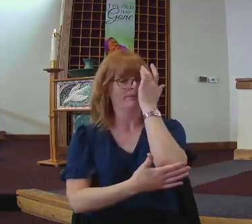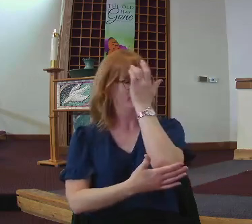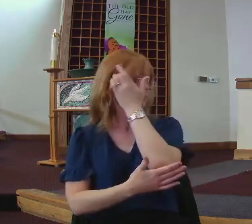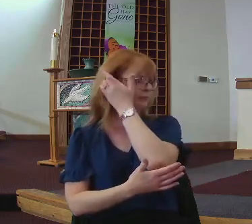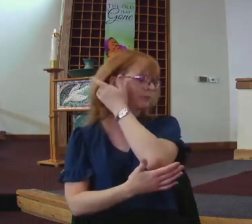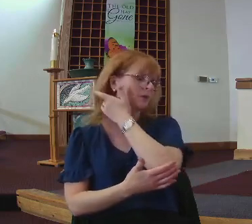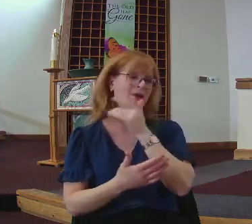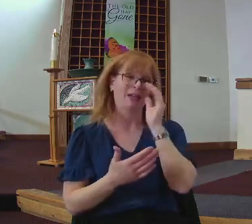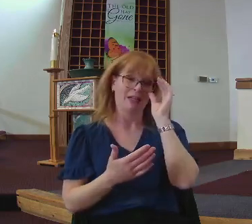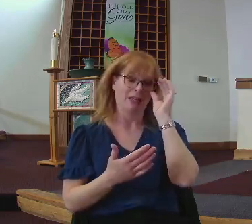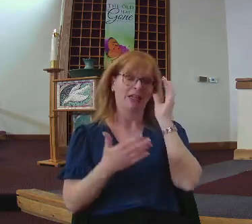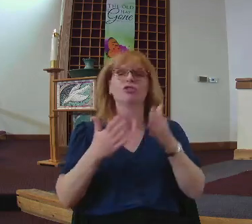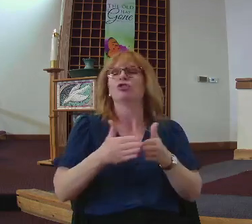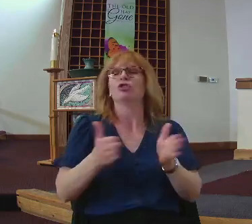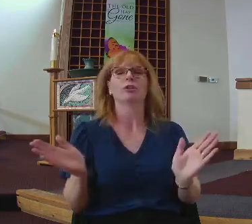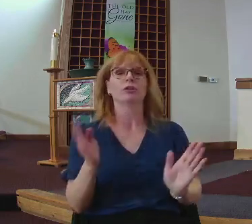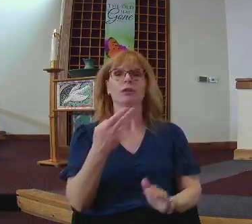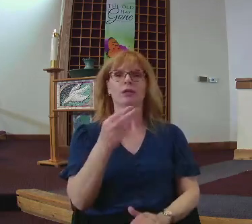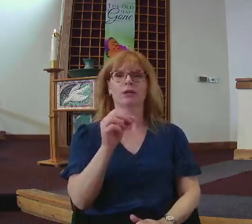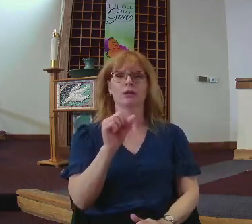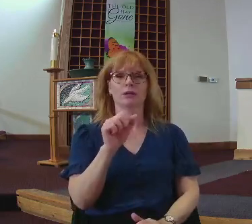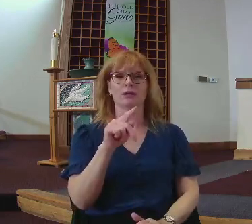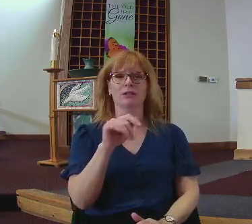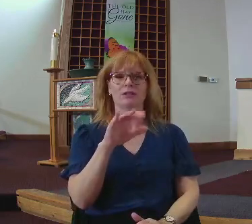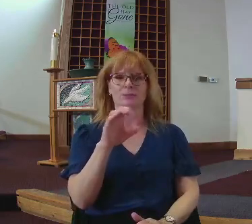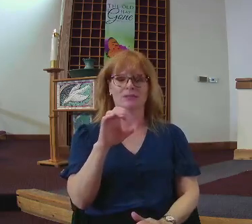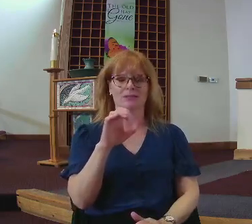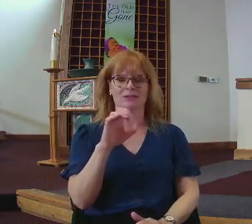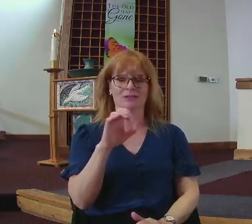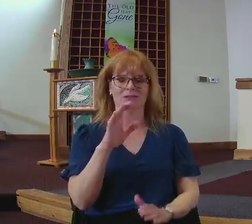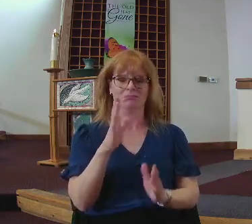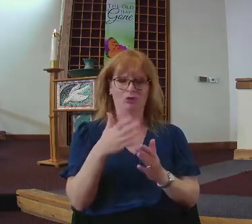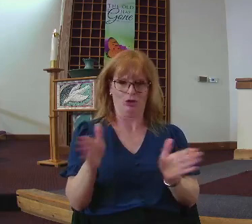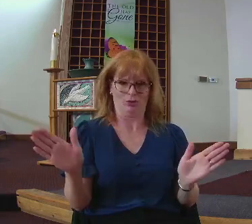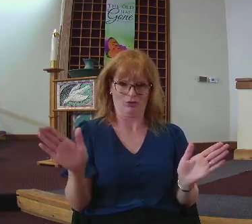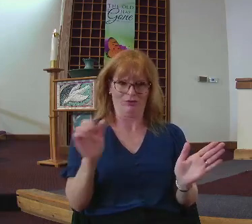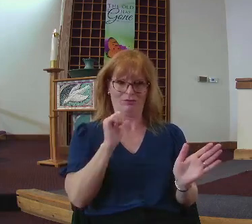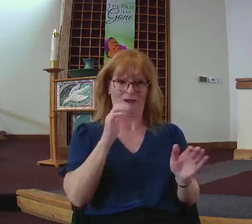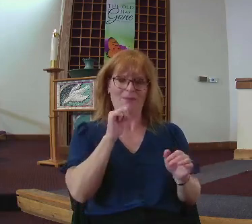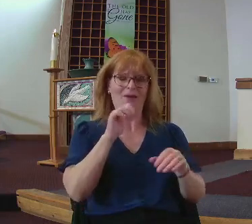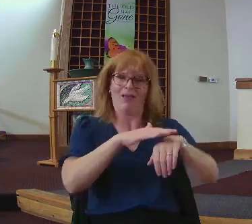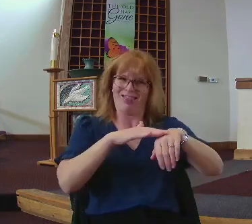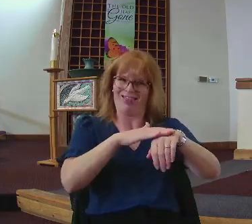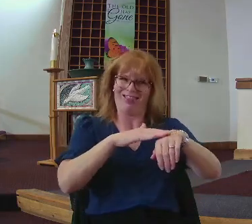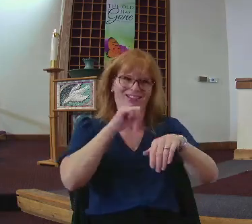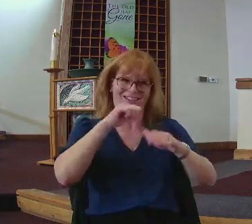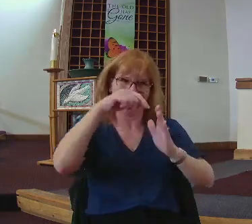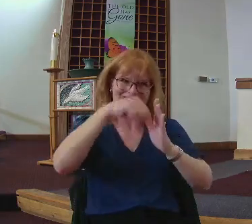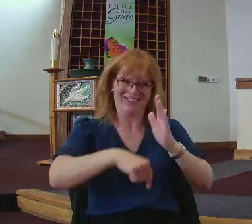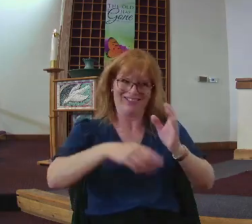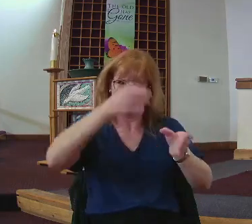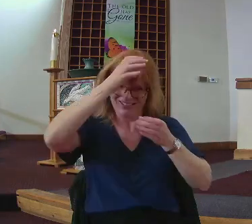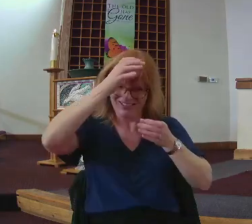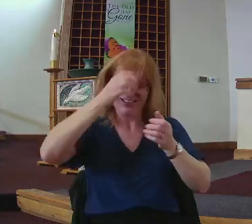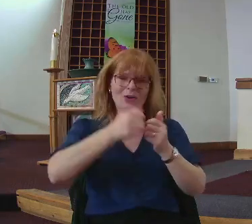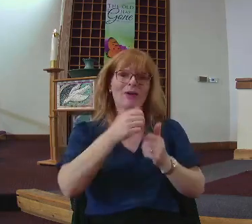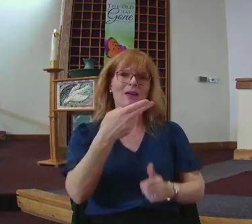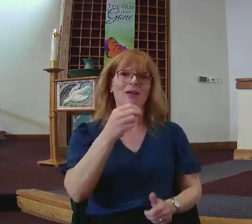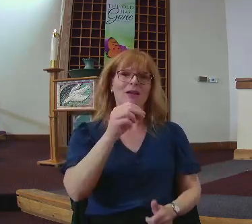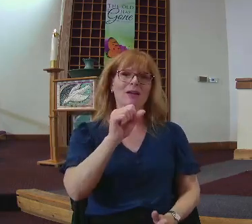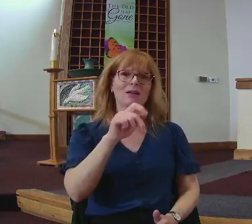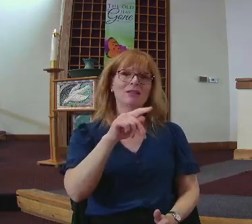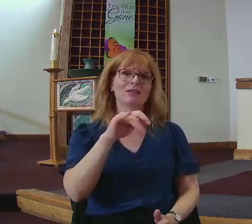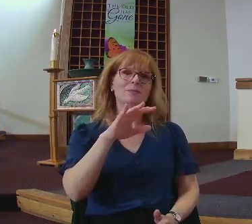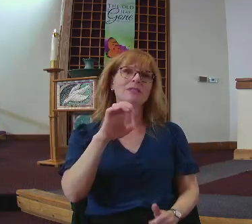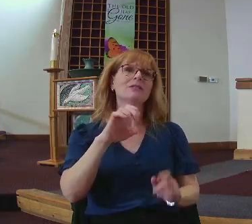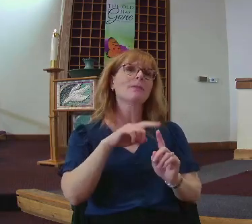this. This is generally, and so don't go with me on specifics. This is general. Hospice, someone becomes